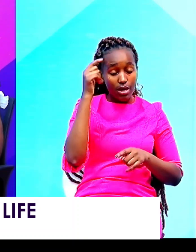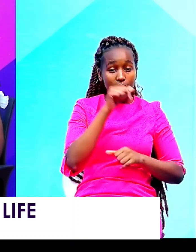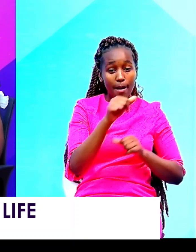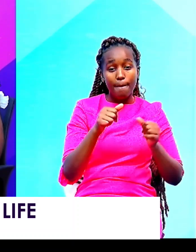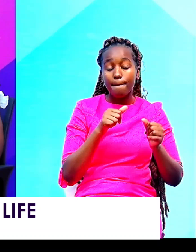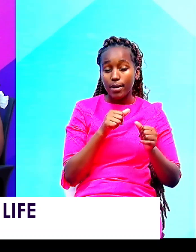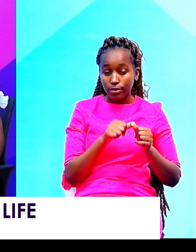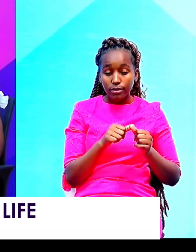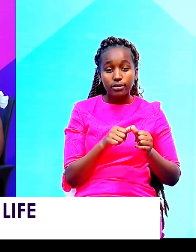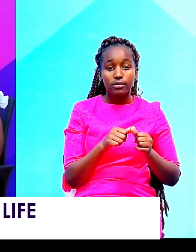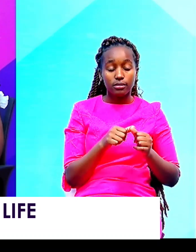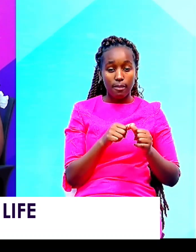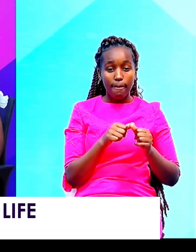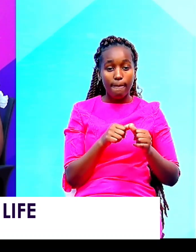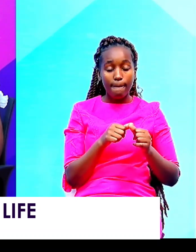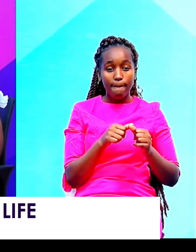about